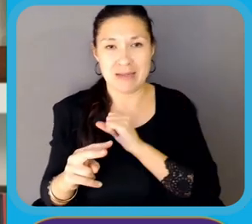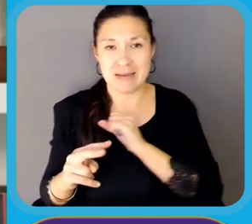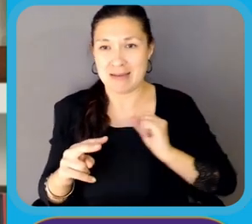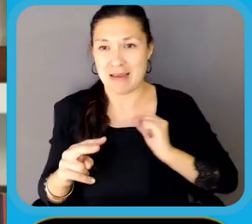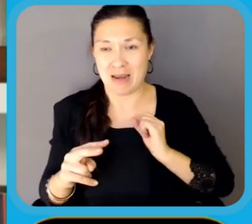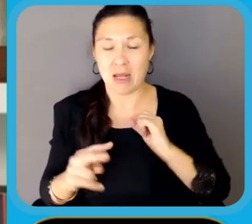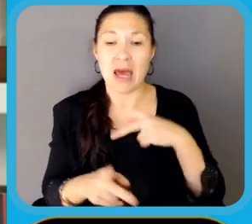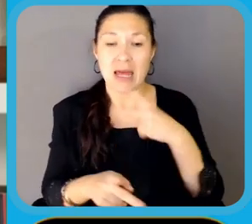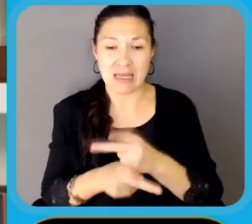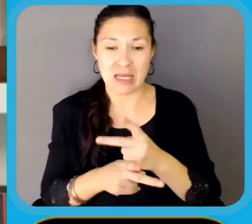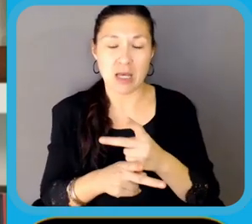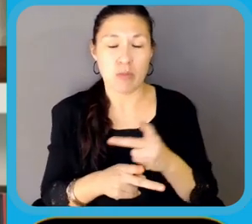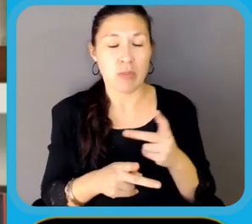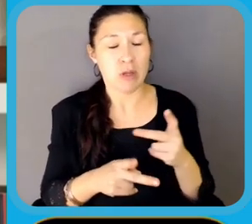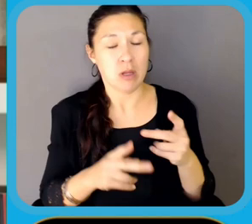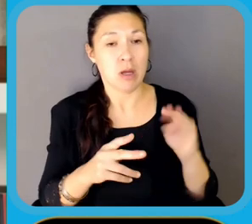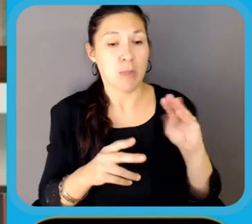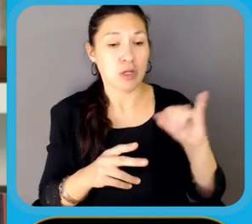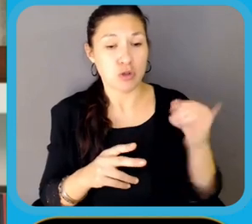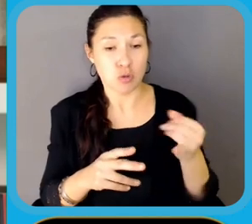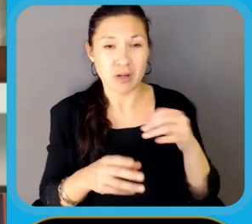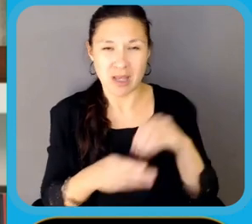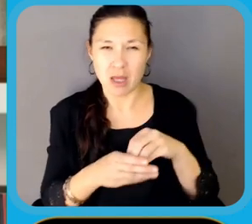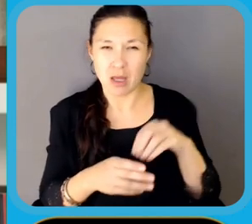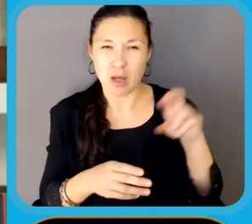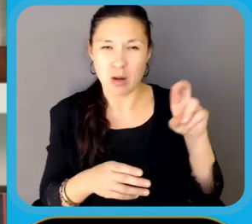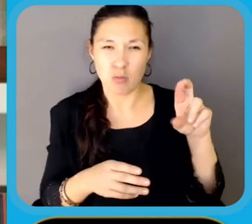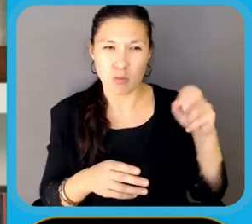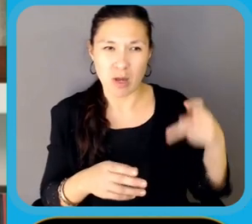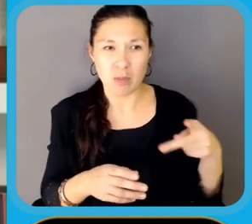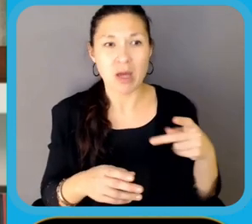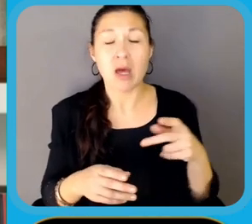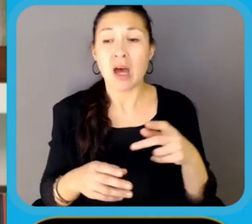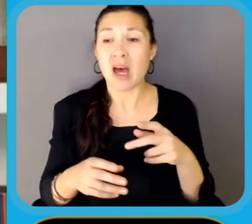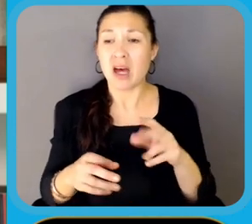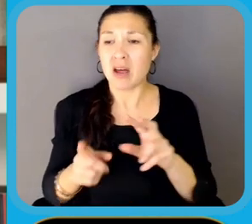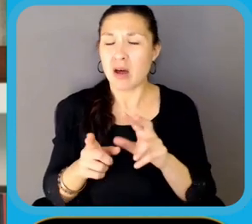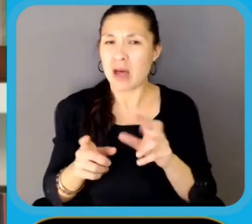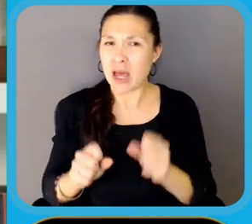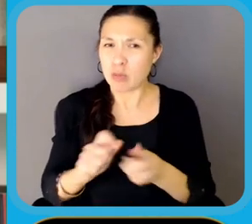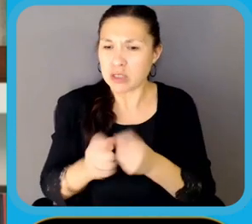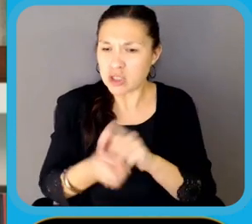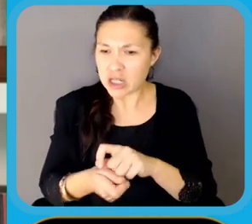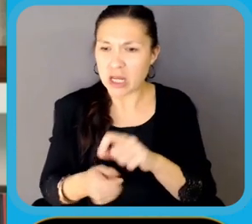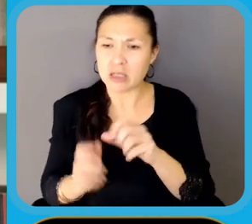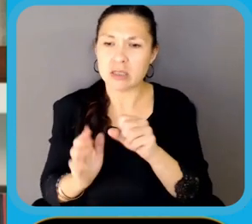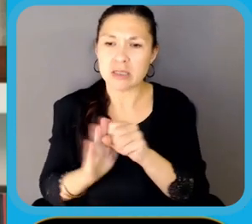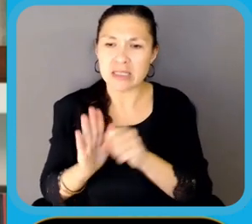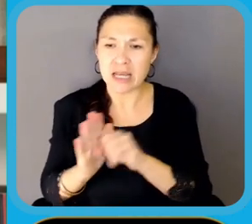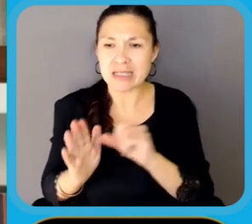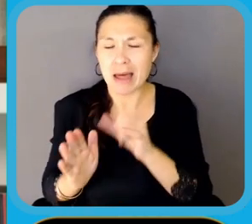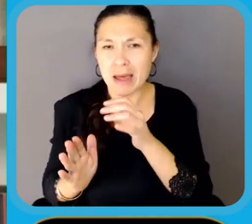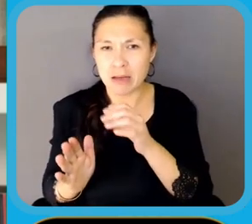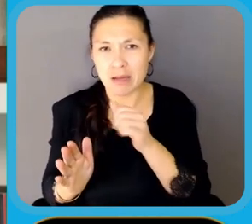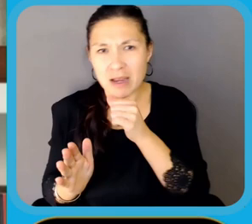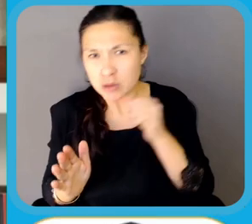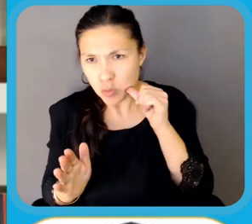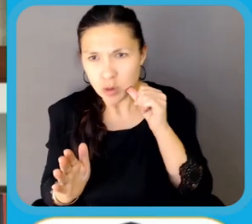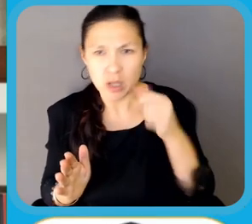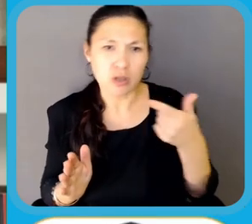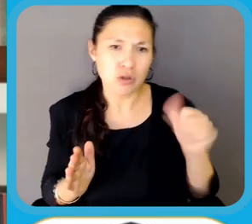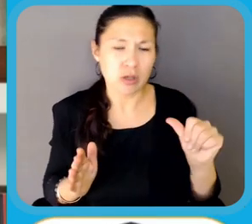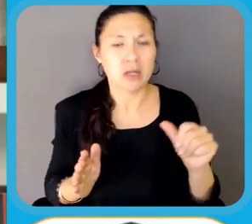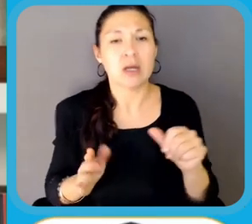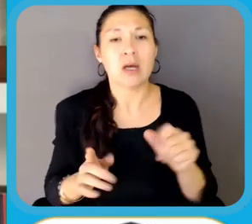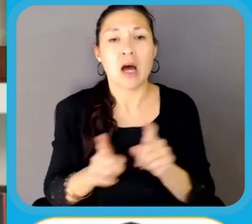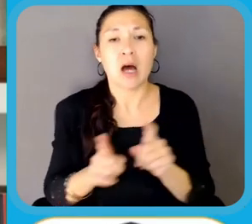progressive movements in states like Arizona and Georgia, and through record turnout of Black, Asian, Latinx,